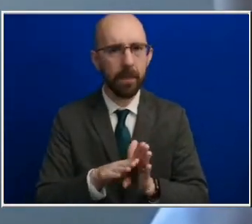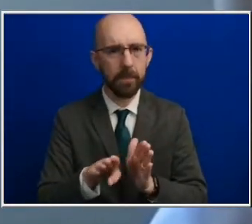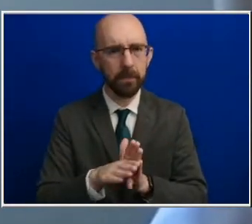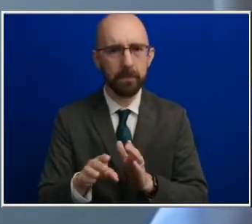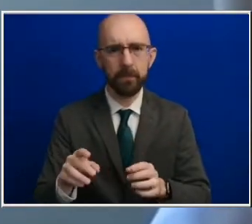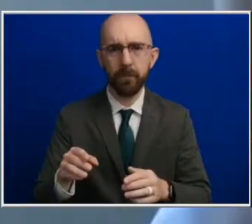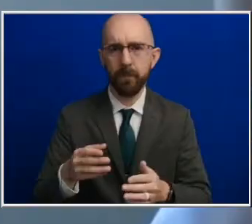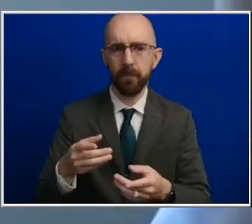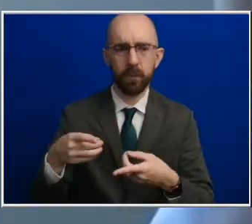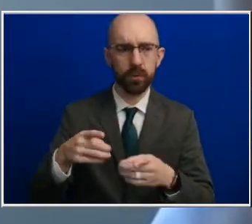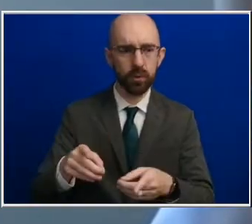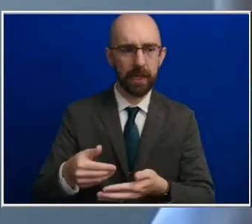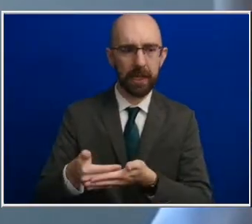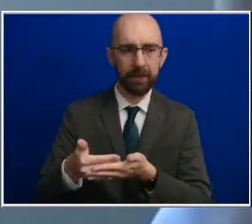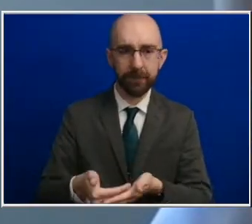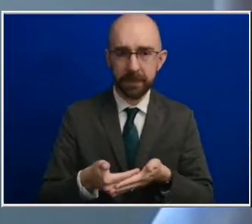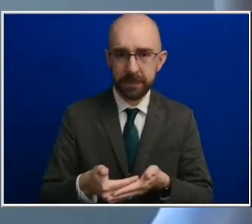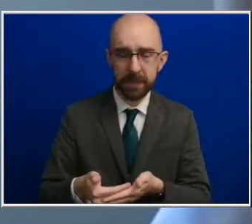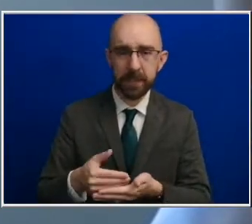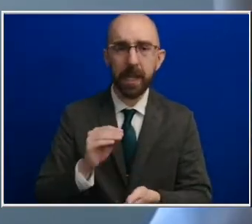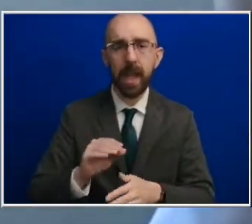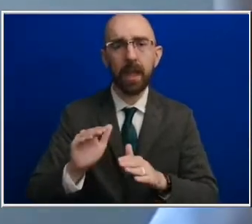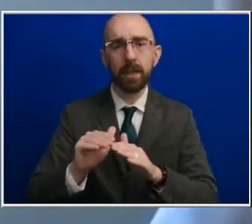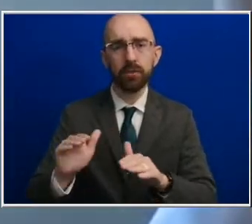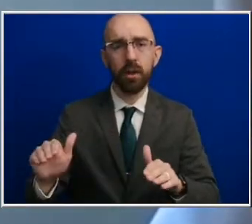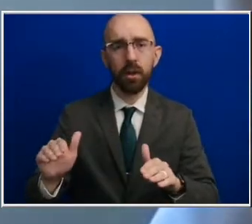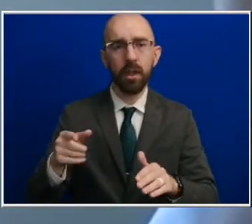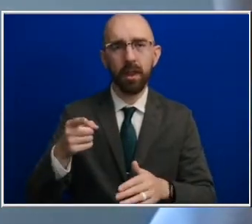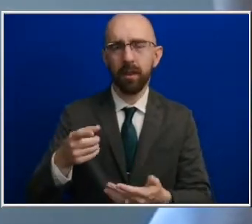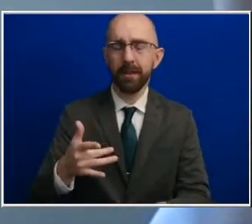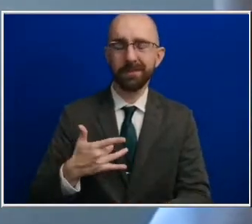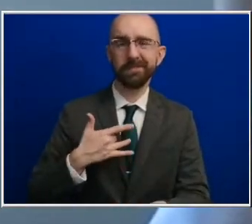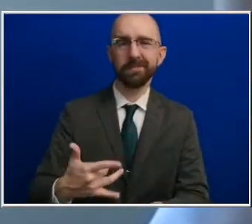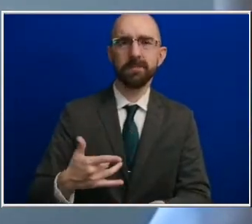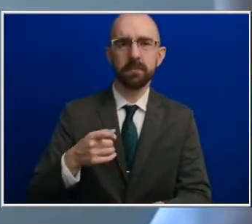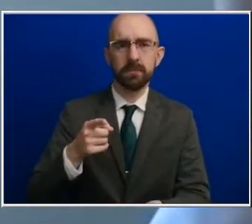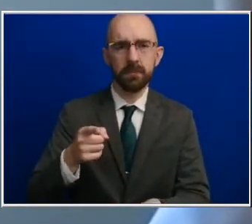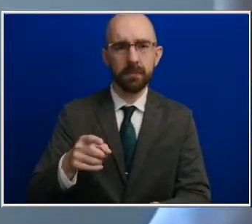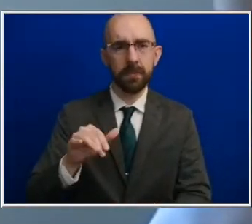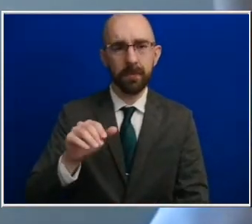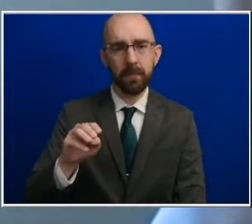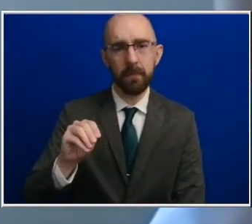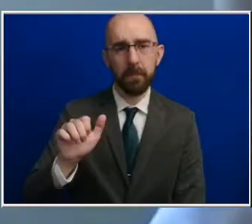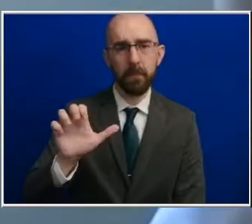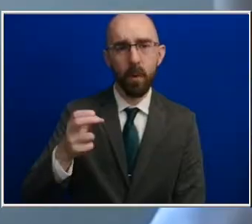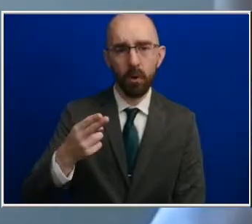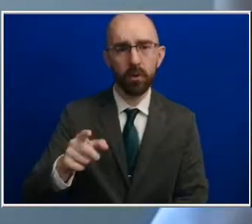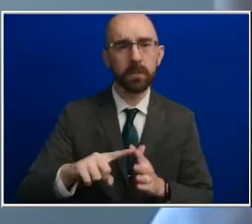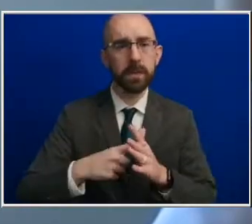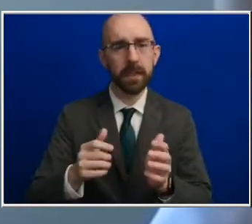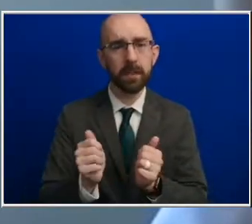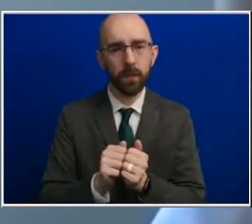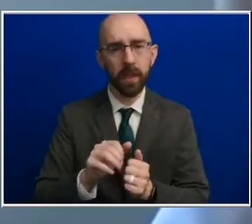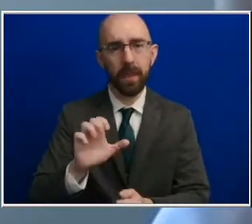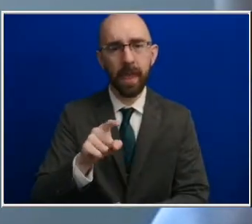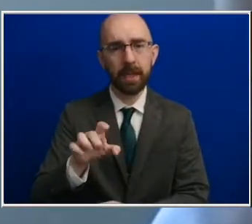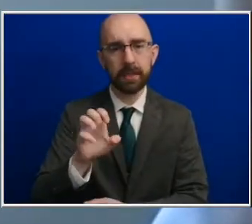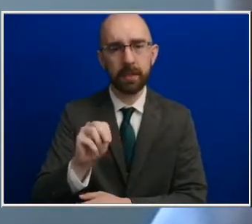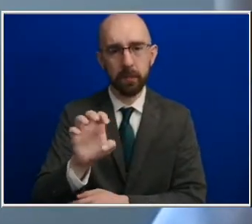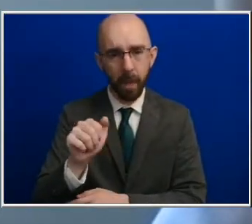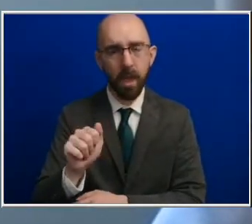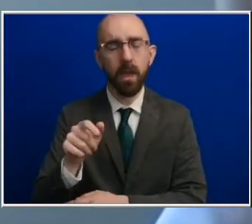of infancy and childhood. Classically, atopic march begins with eczema and progresses